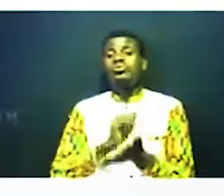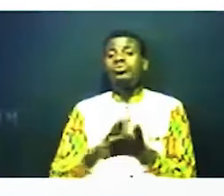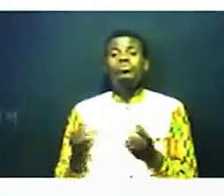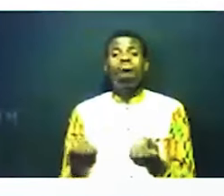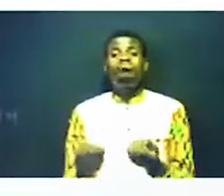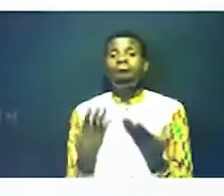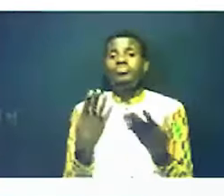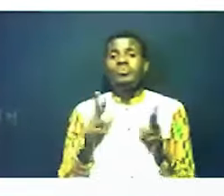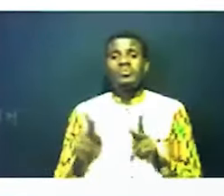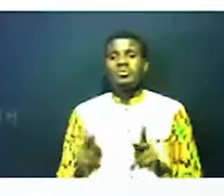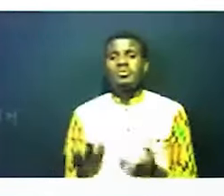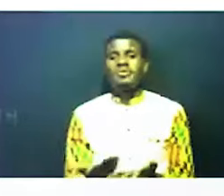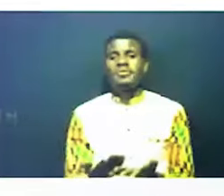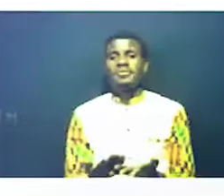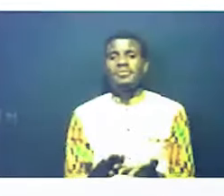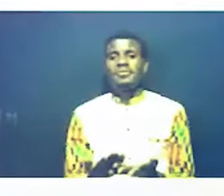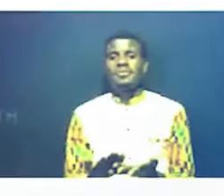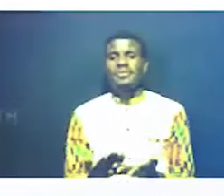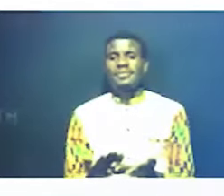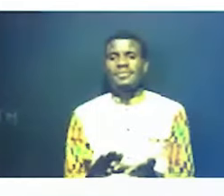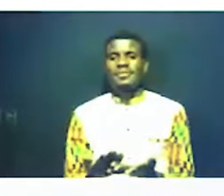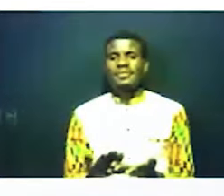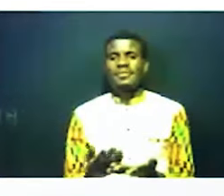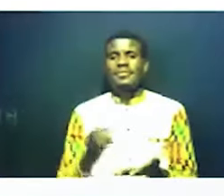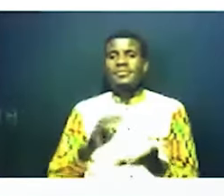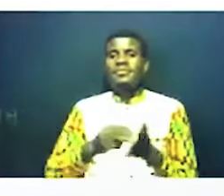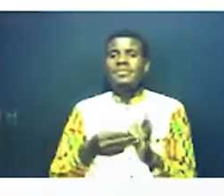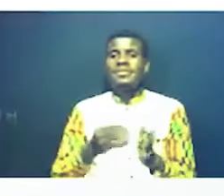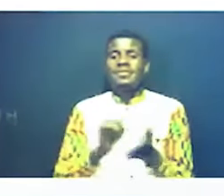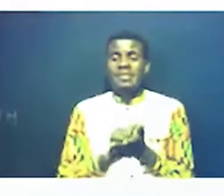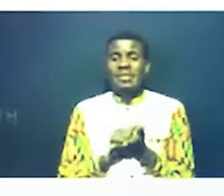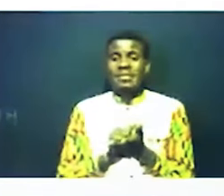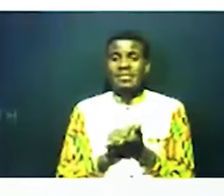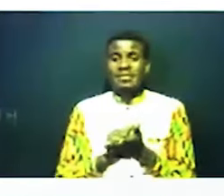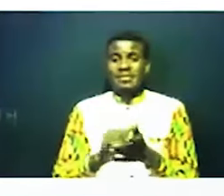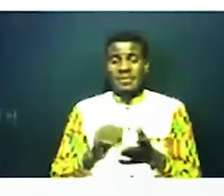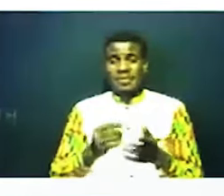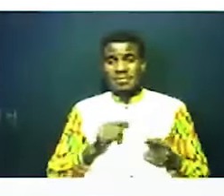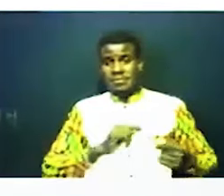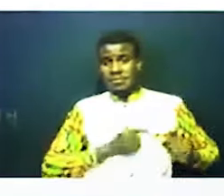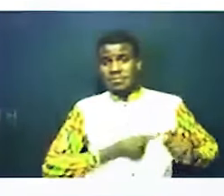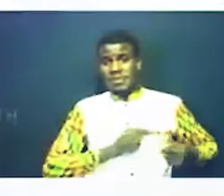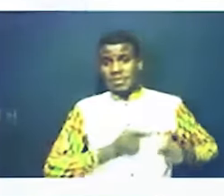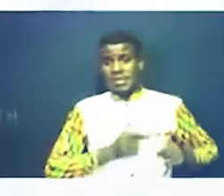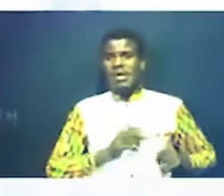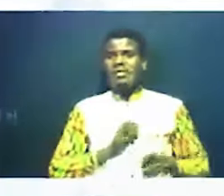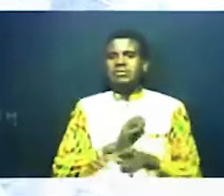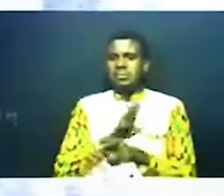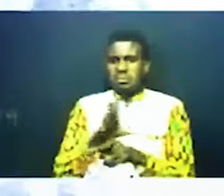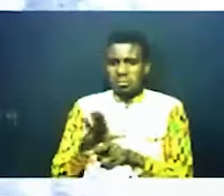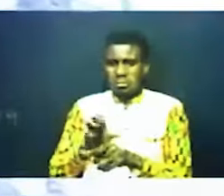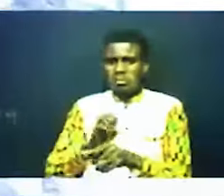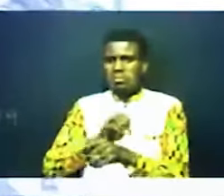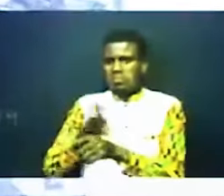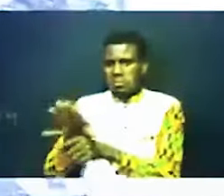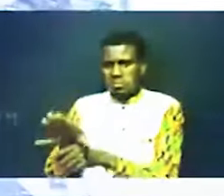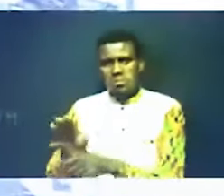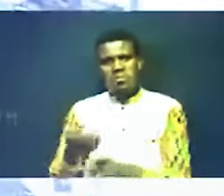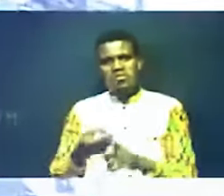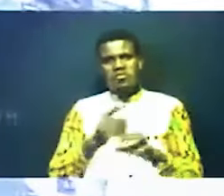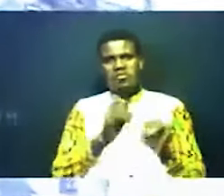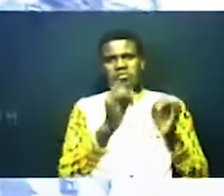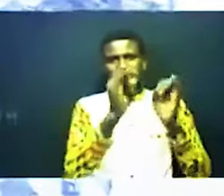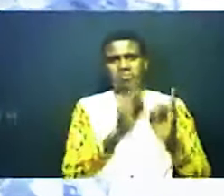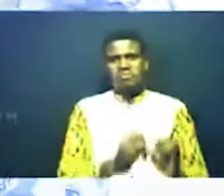we it miss say afofrons. What that means, it is infectious. Yetrenye it miss say afofro. Tending to spread from one